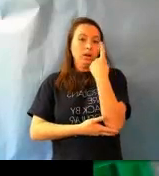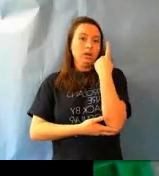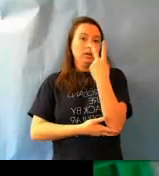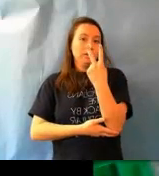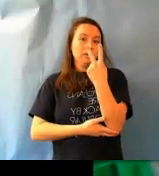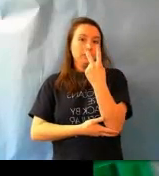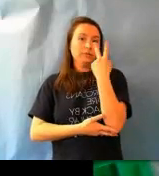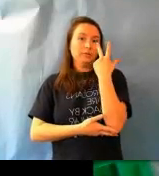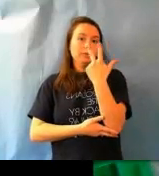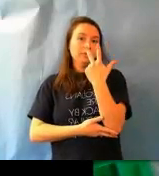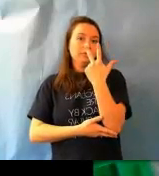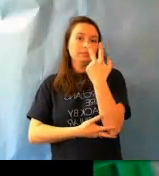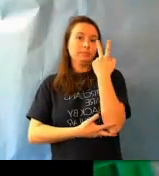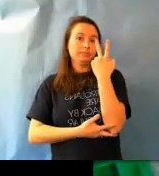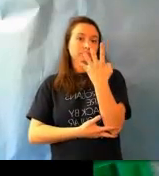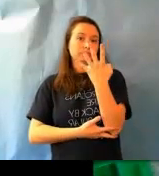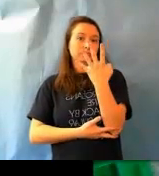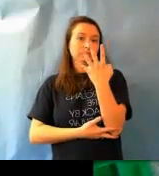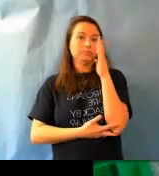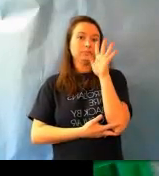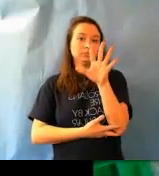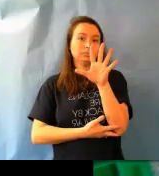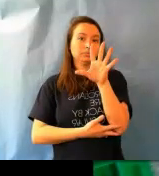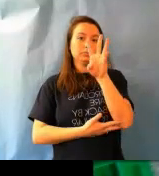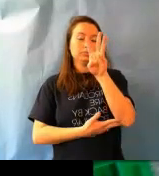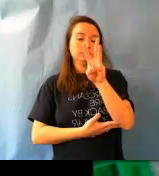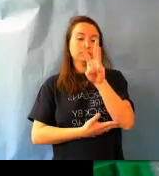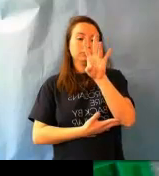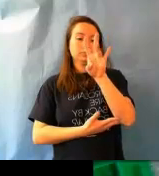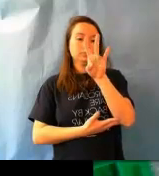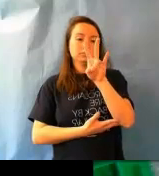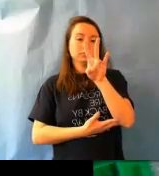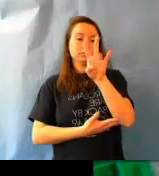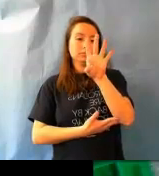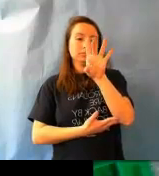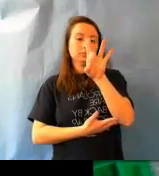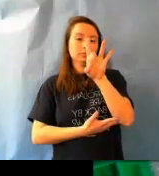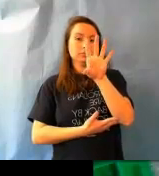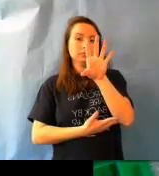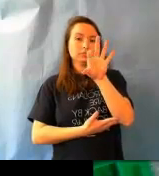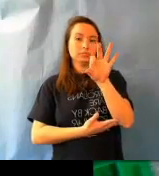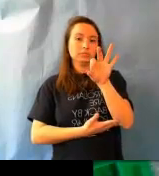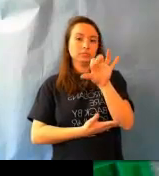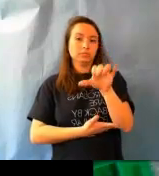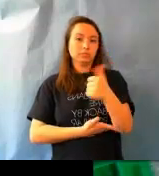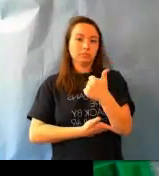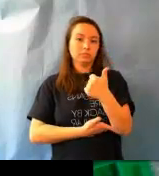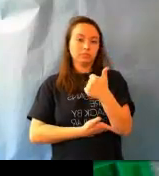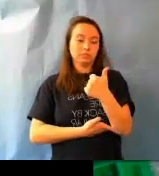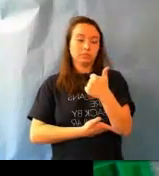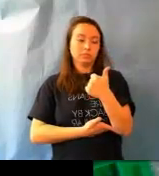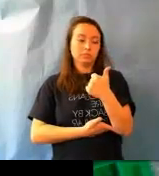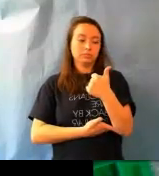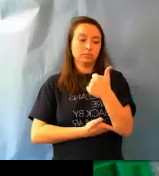1, 2, 3, 4, 5, 6, 7, 8, 9,